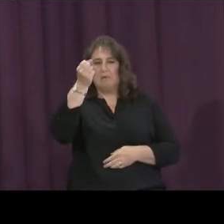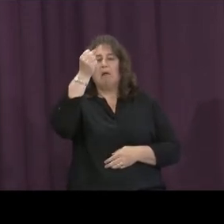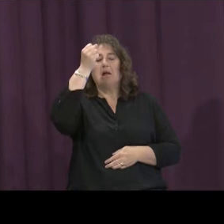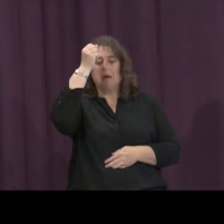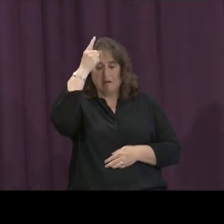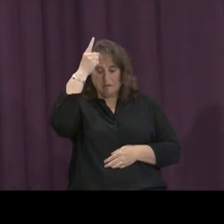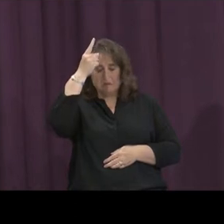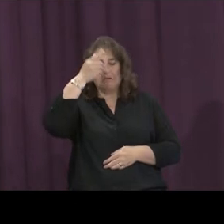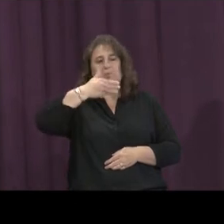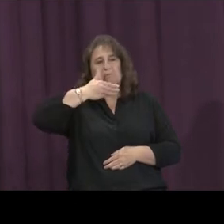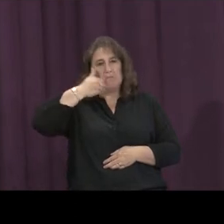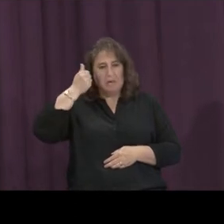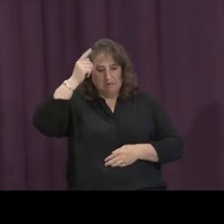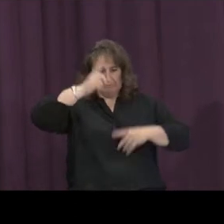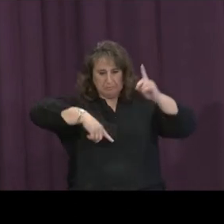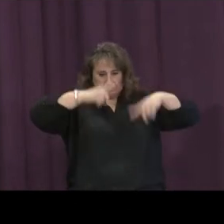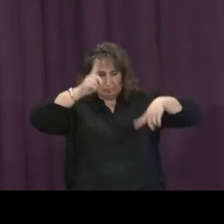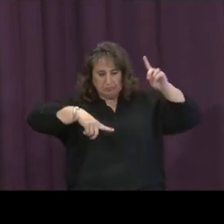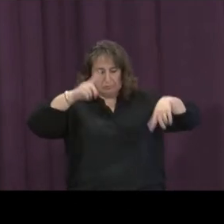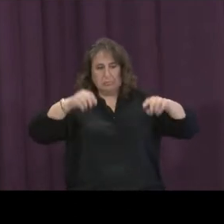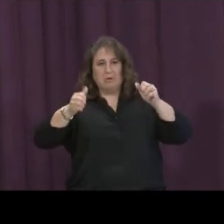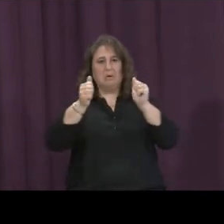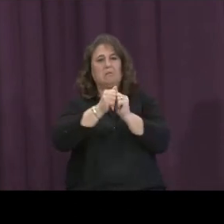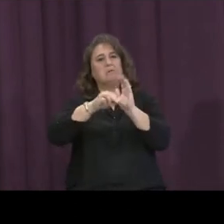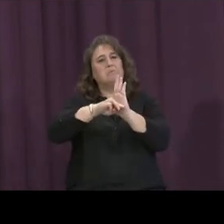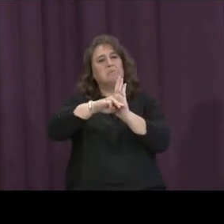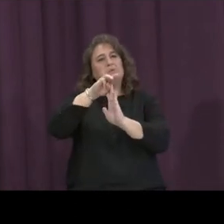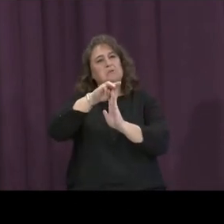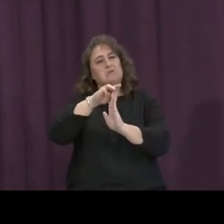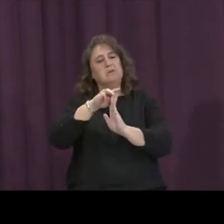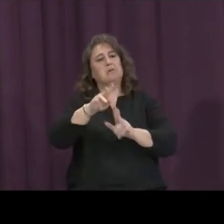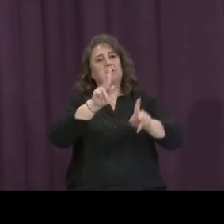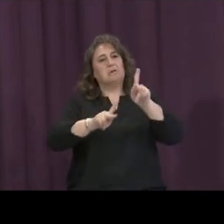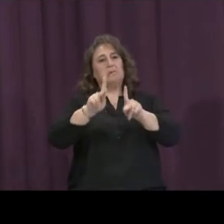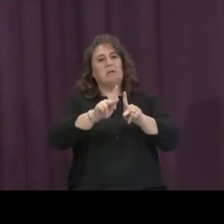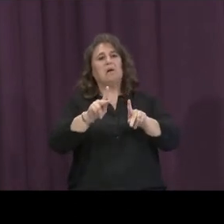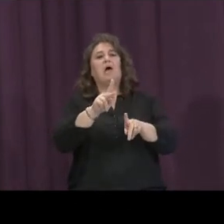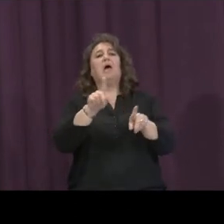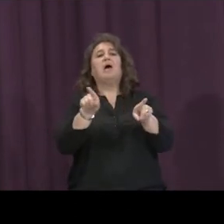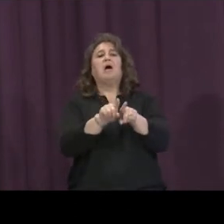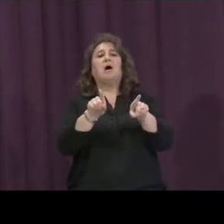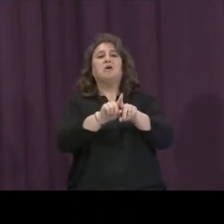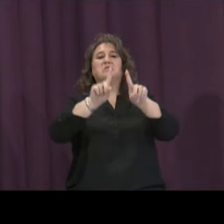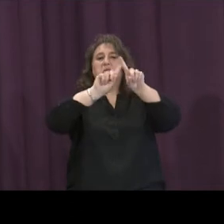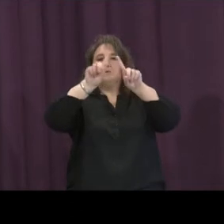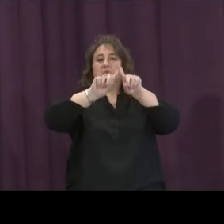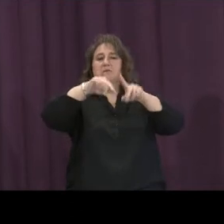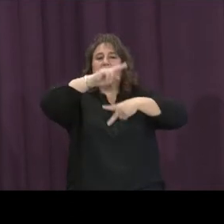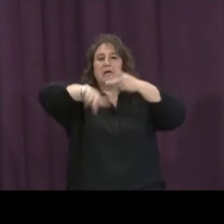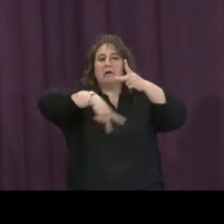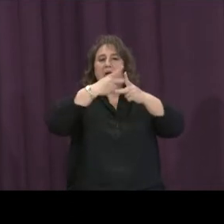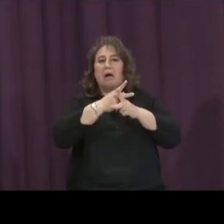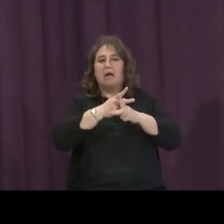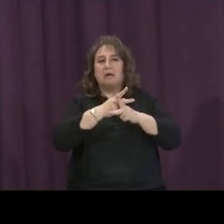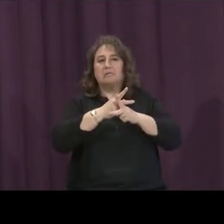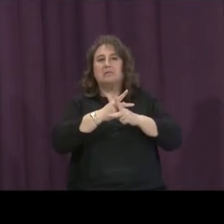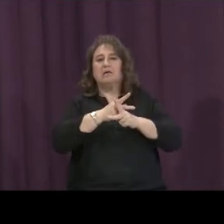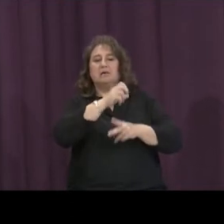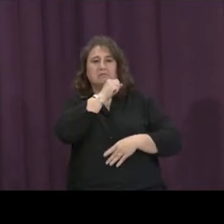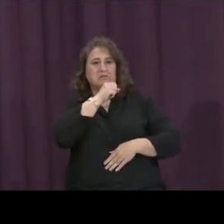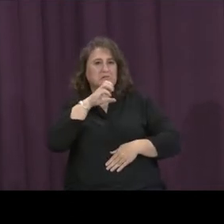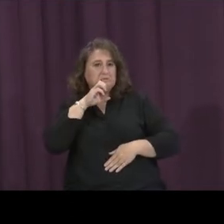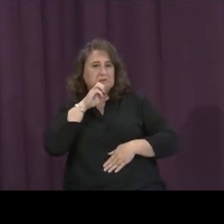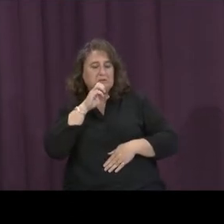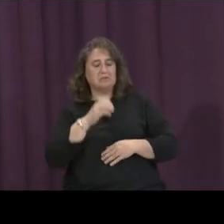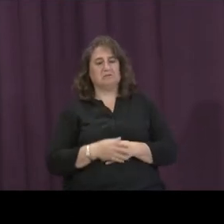of diversity of older adults and the unique needs of different types of older adults. And then